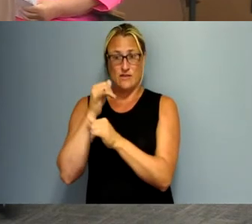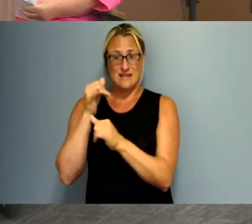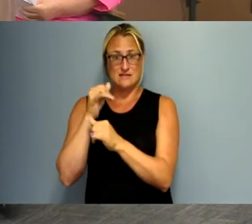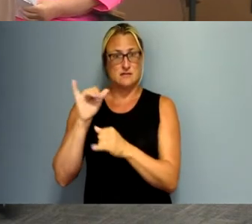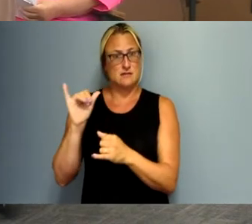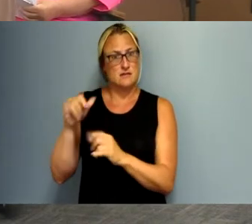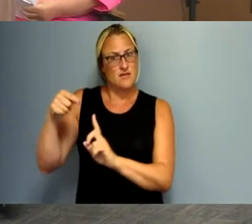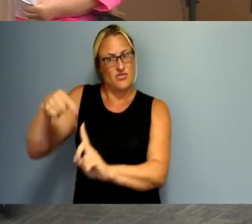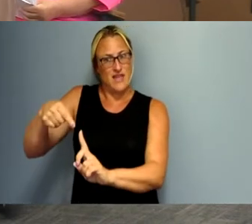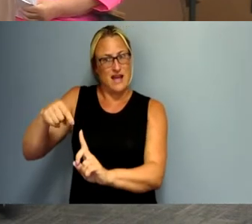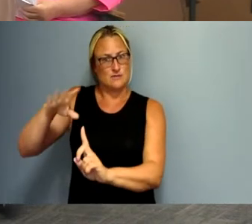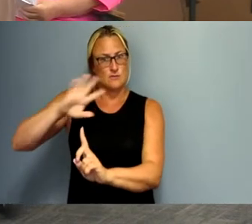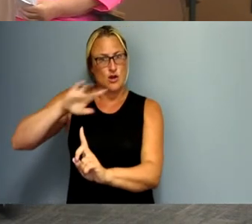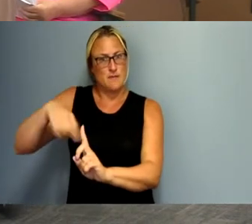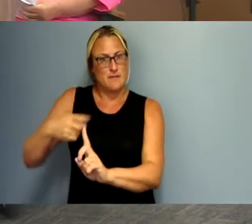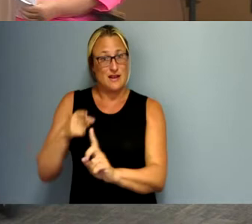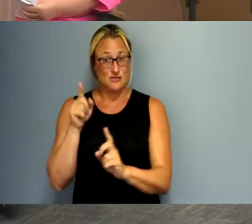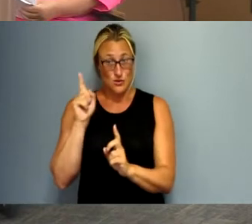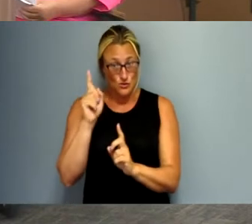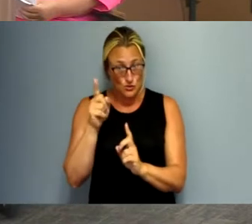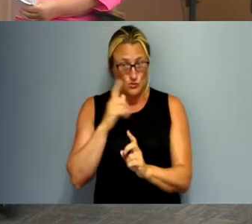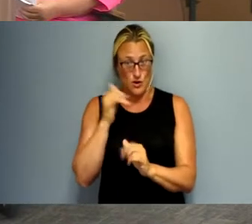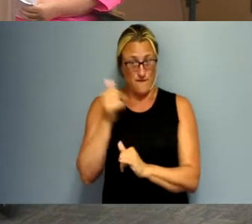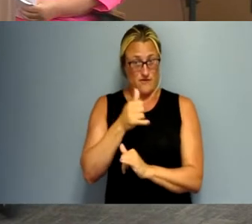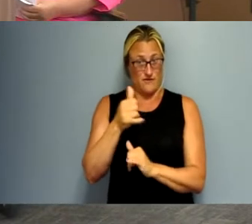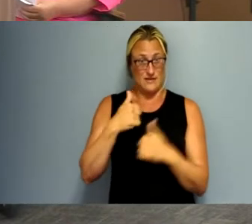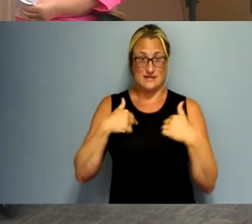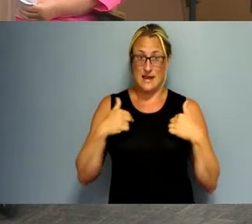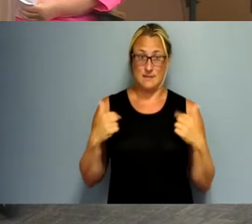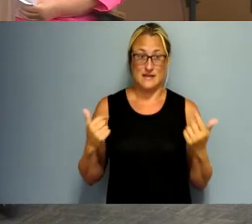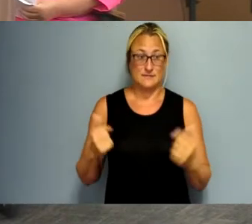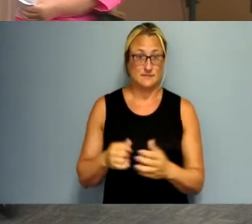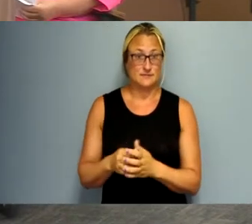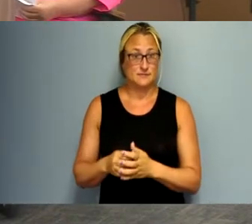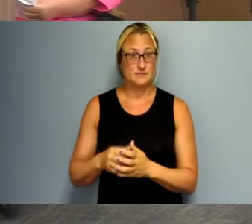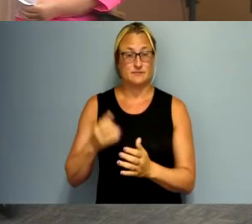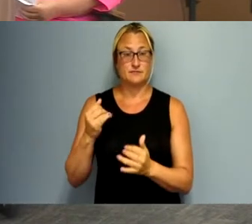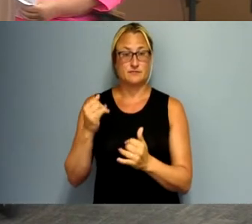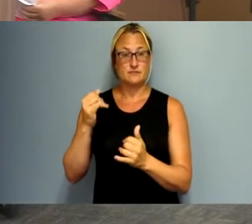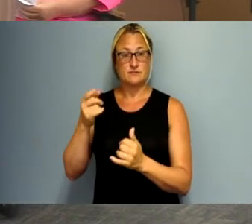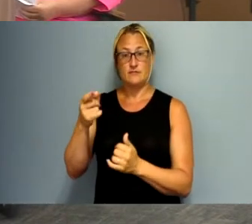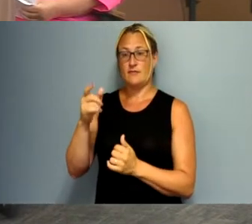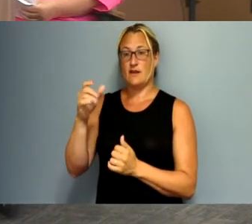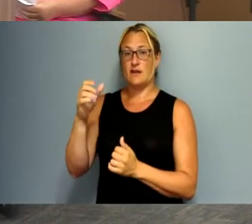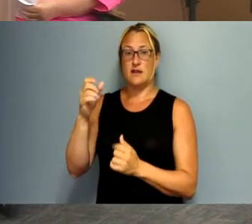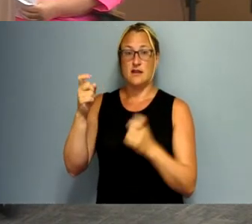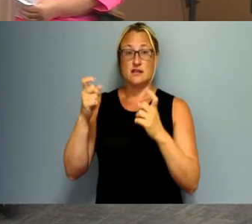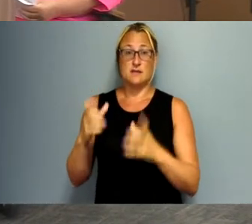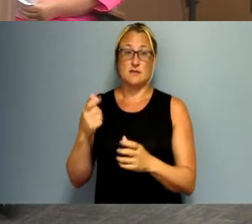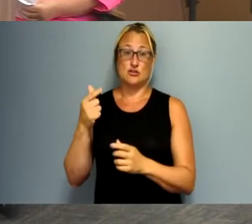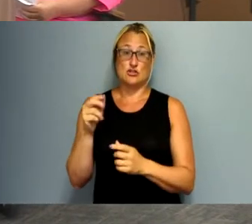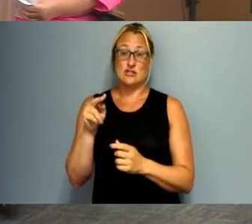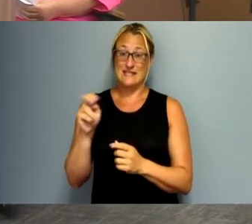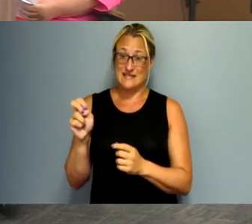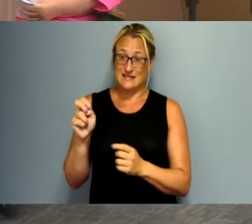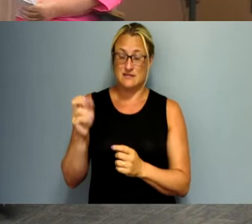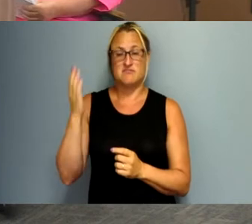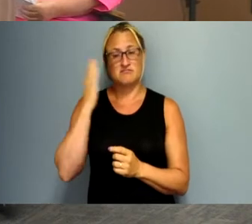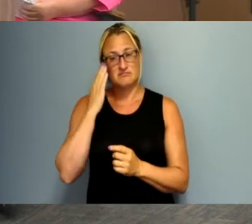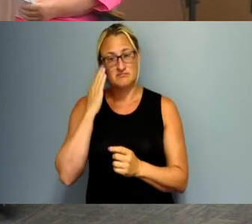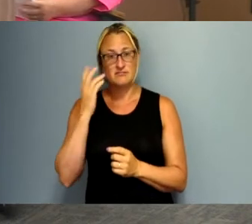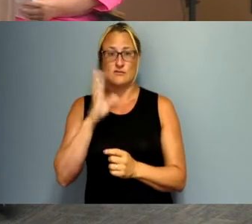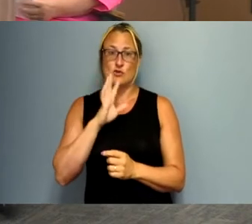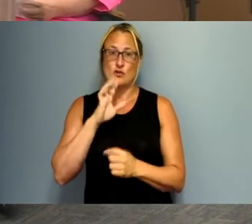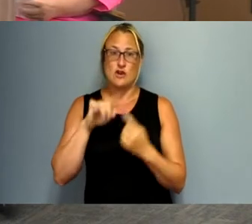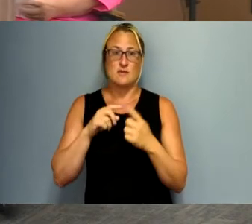is. So I would say you're the one being frivolous, not me. And then to Commissioner Jean, I know you said about, you know, it's hard to speak